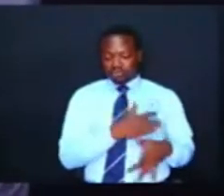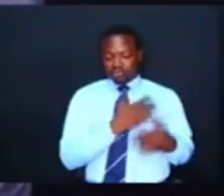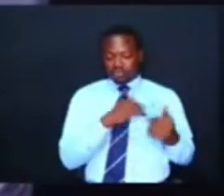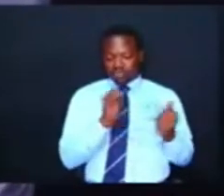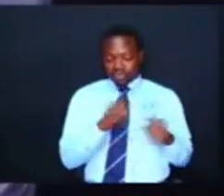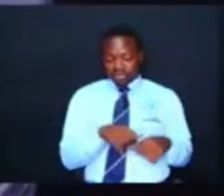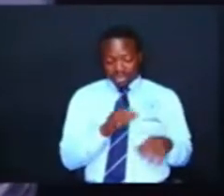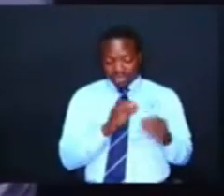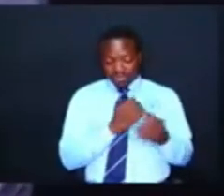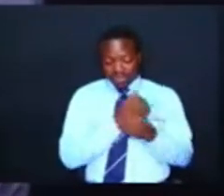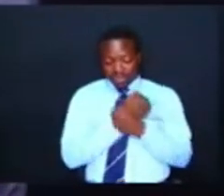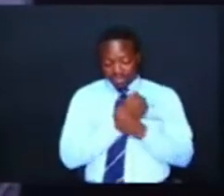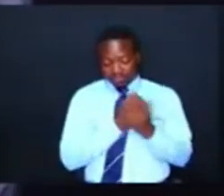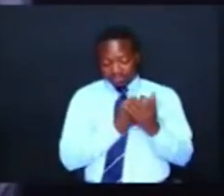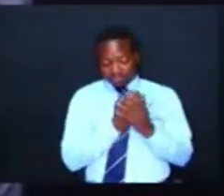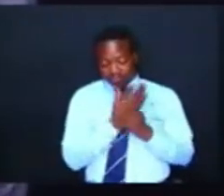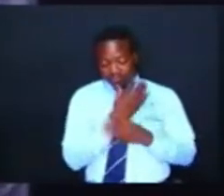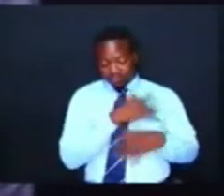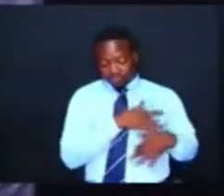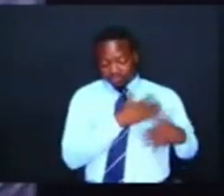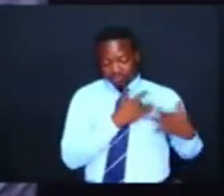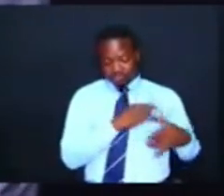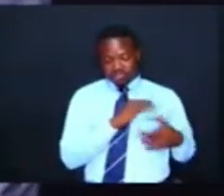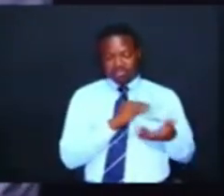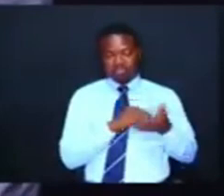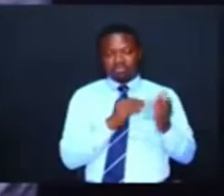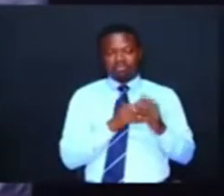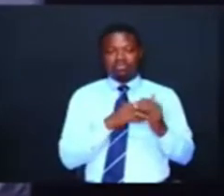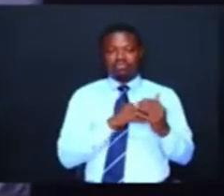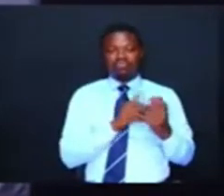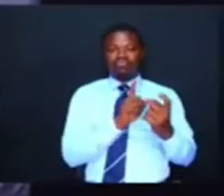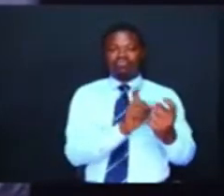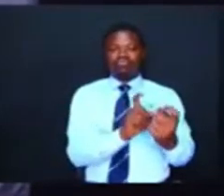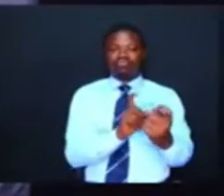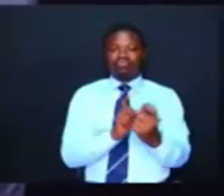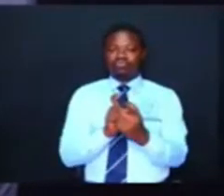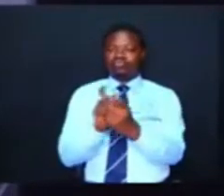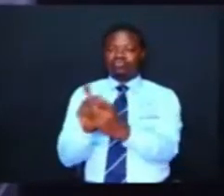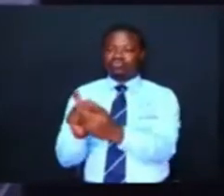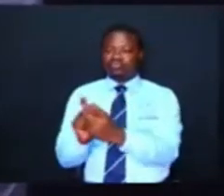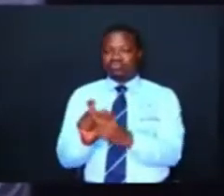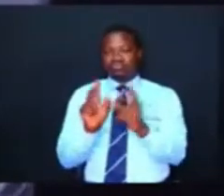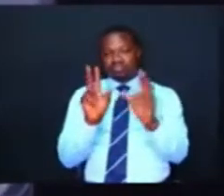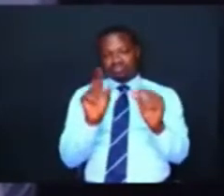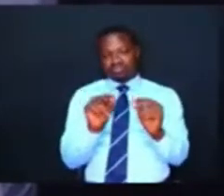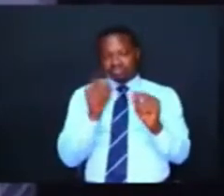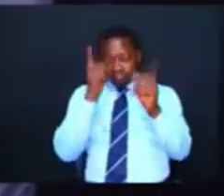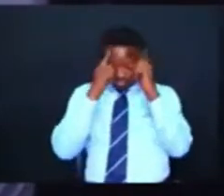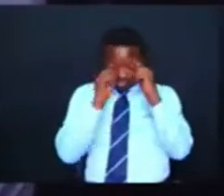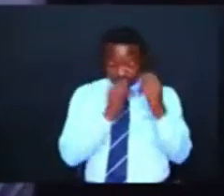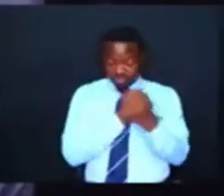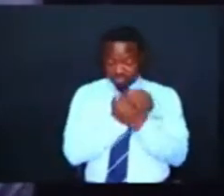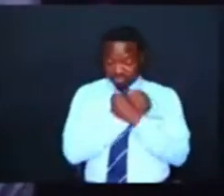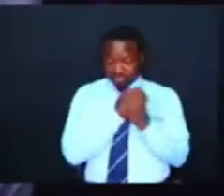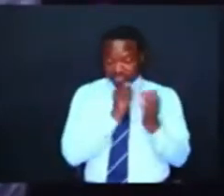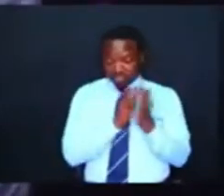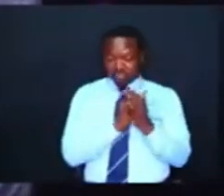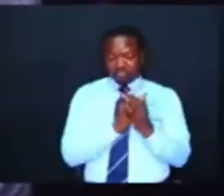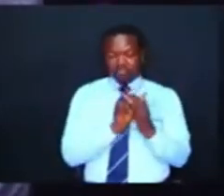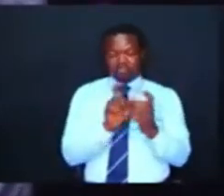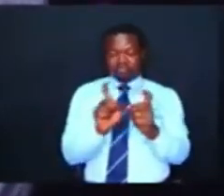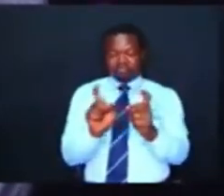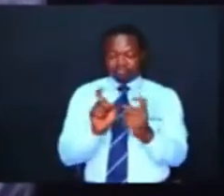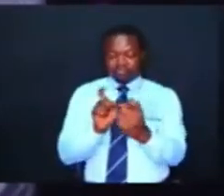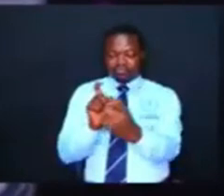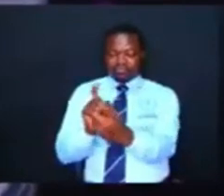love is growing in your heart, there will be no room to hold grudge against any man, because this love will reject that feeling. Says oh